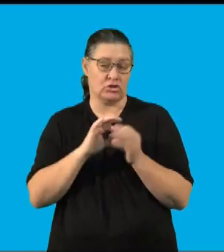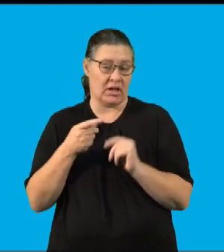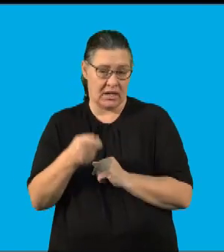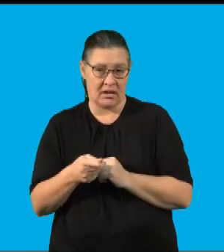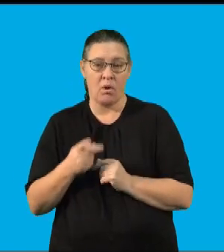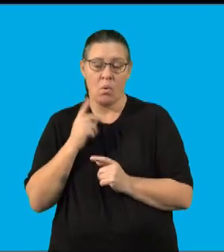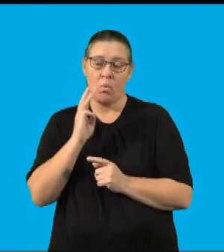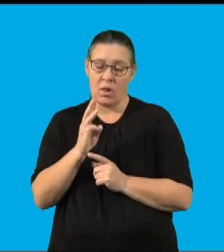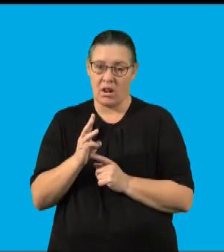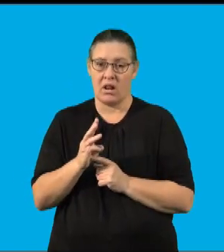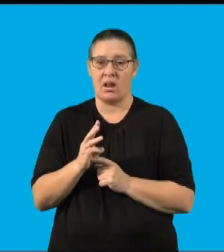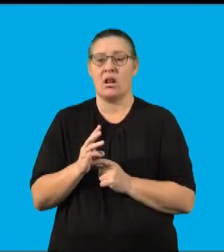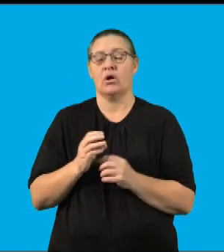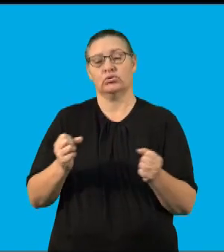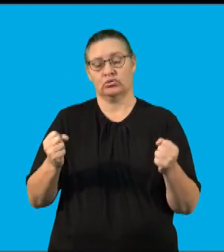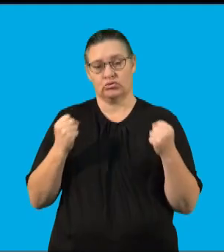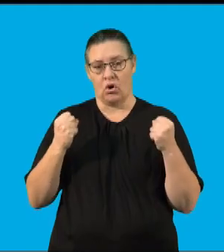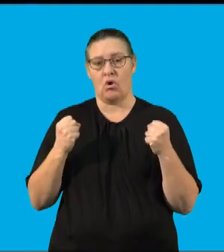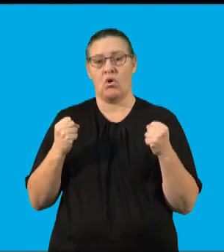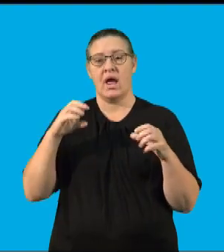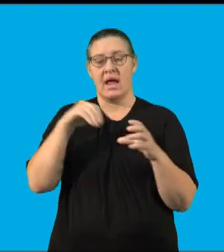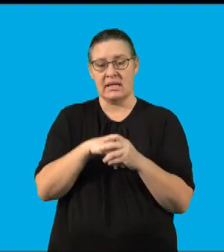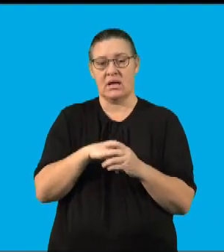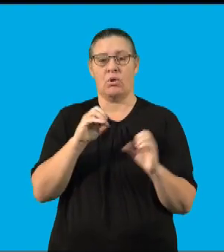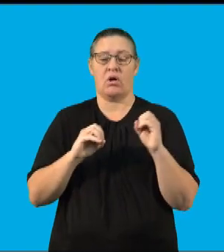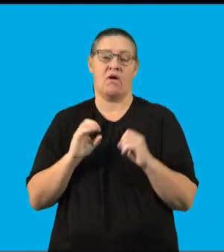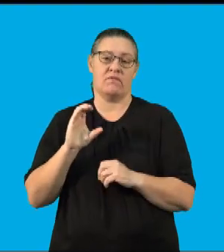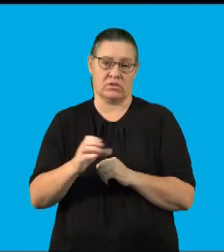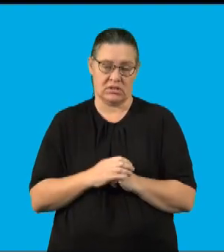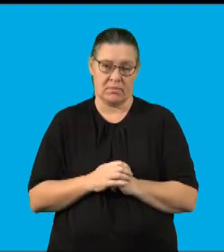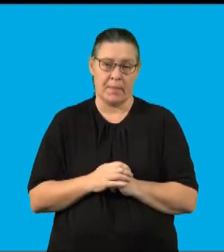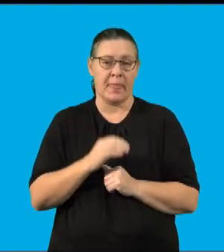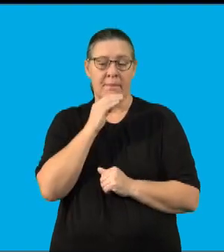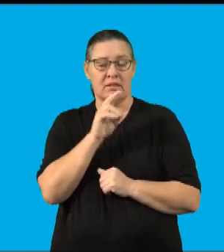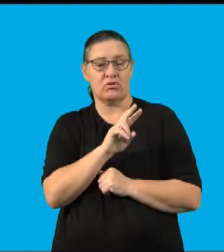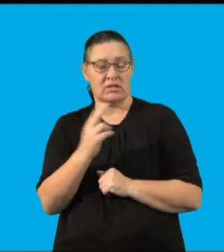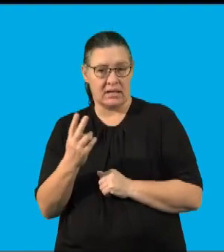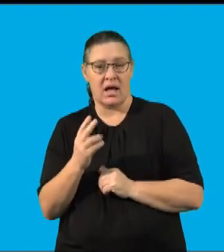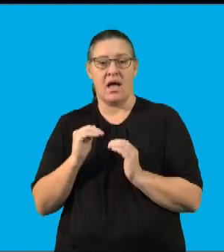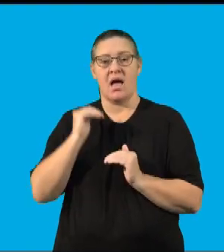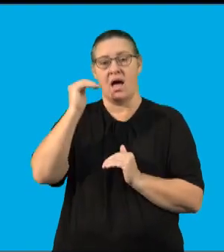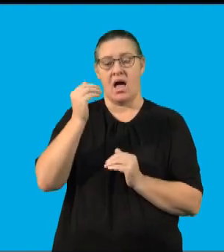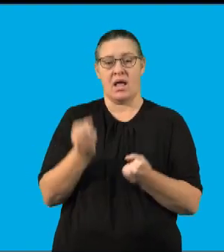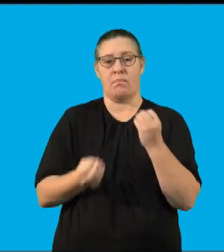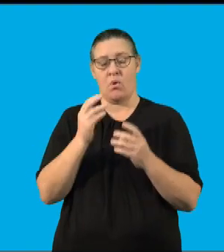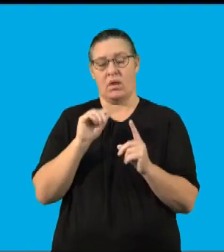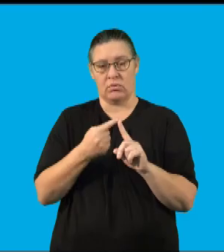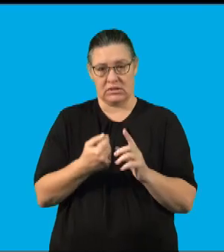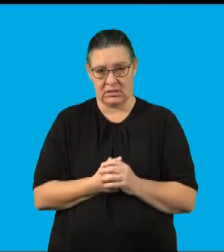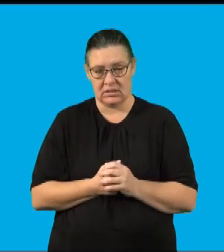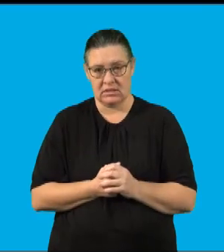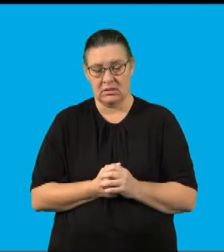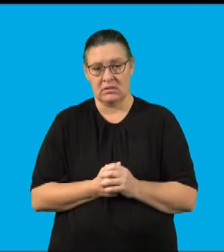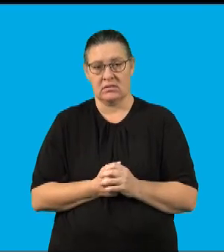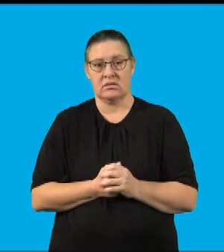has the longest chain length will be the one that will have a stronger intermolecular force, which means that is going to translate to a higher